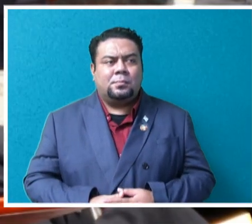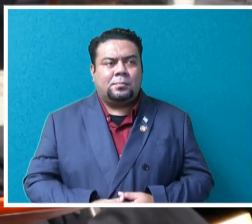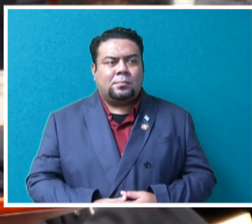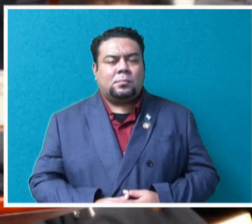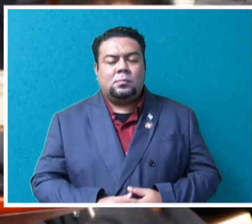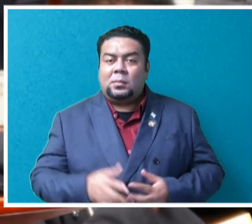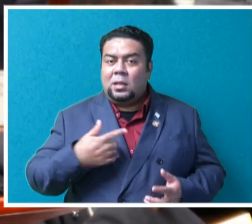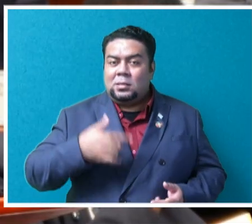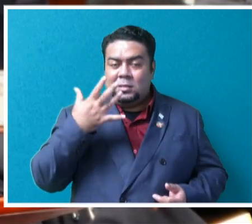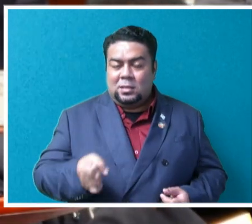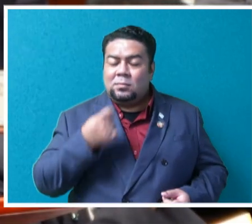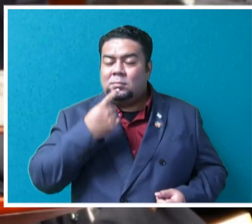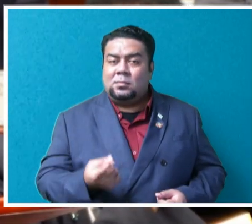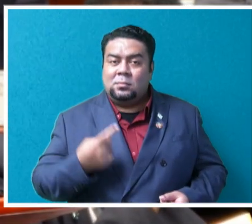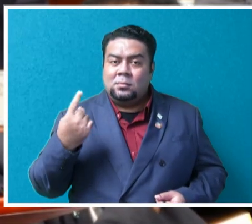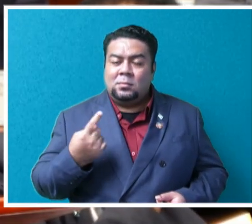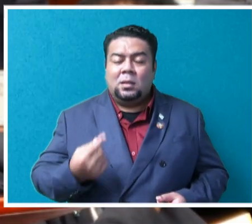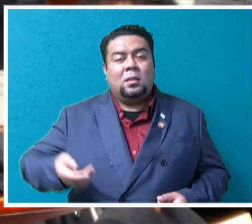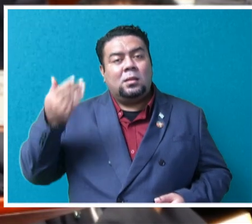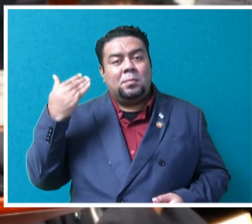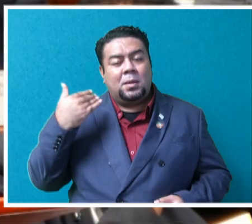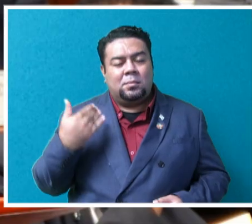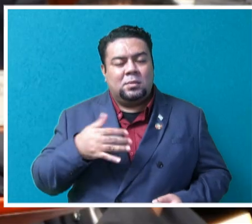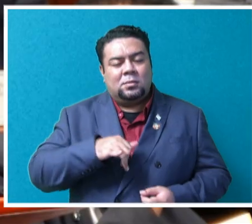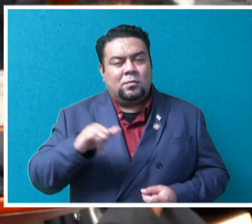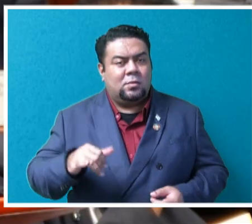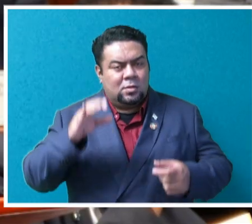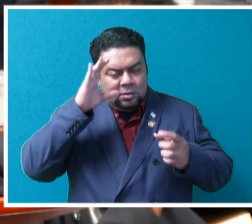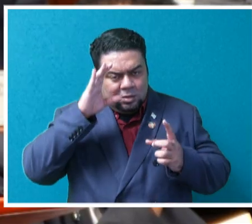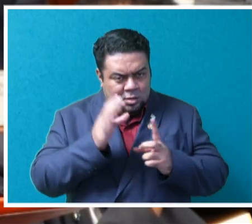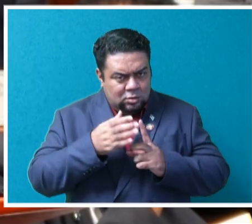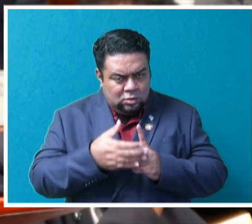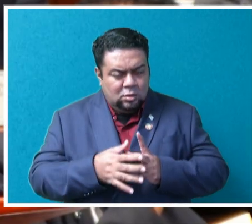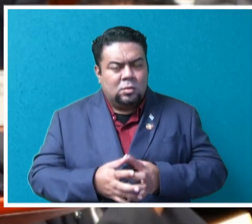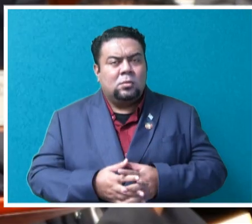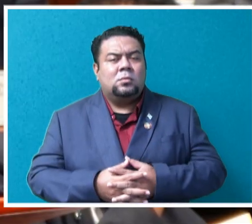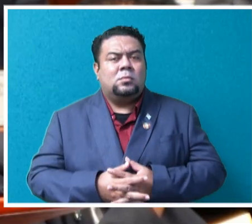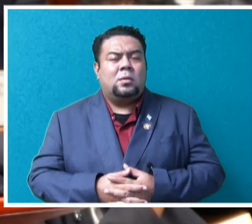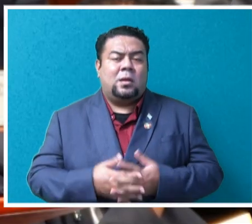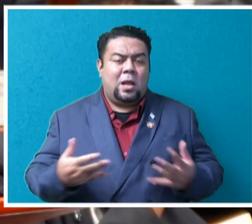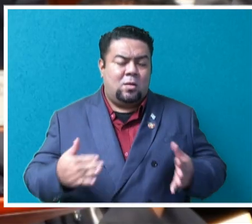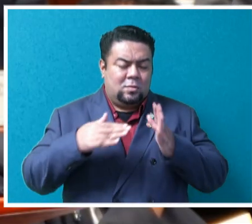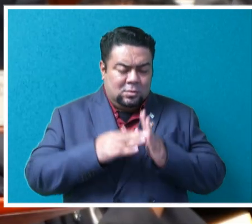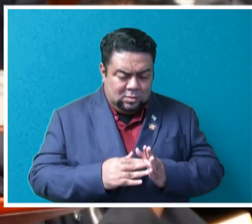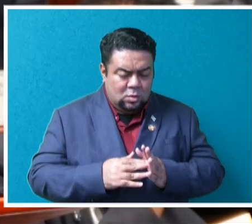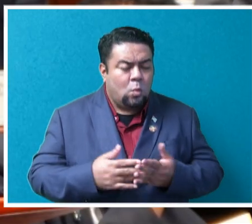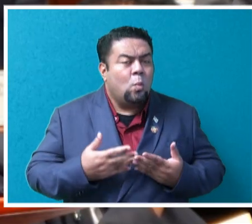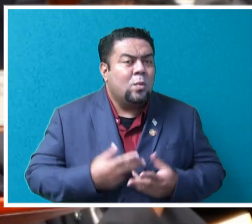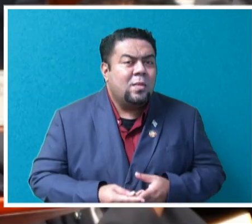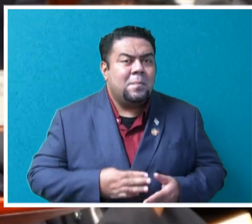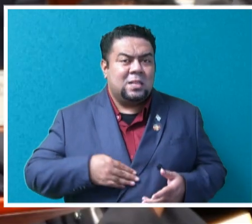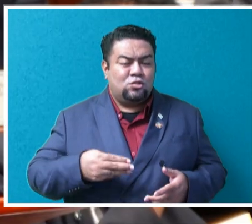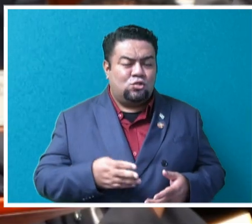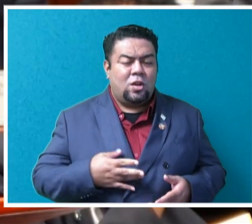As he had noted, the Department of Culture, Heritage and Arts now sits with the Ministry of